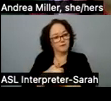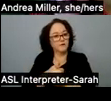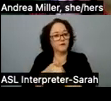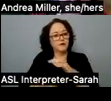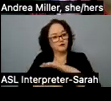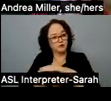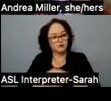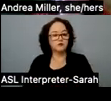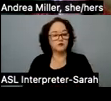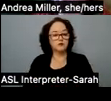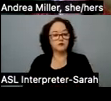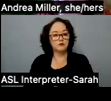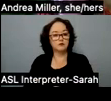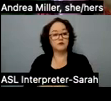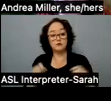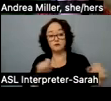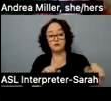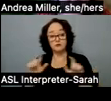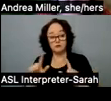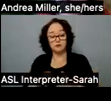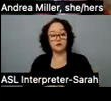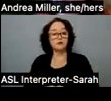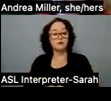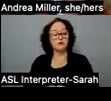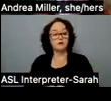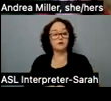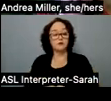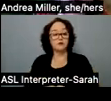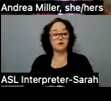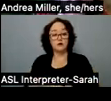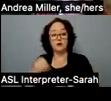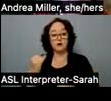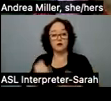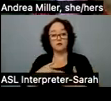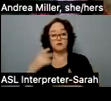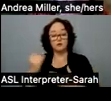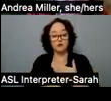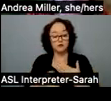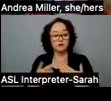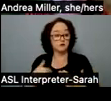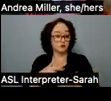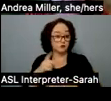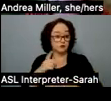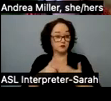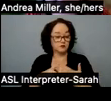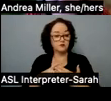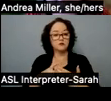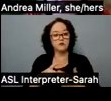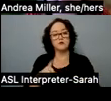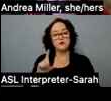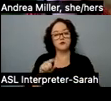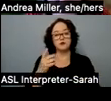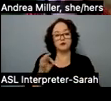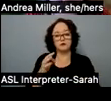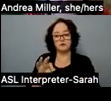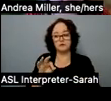next slide. The last project that we've developed opened up for occupancy in November of 2019. It